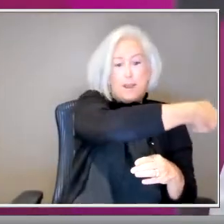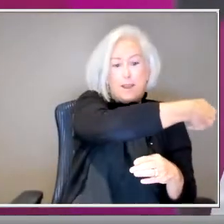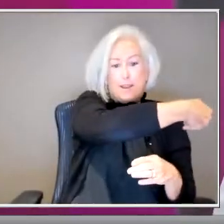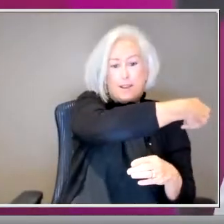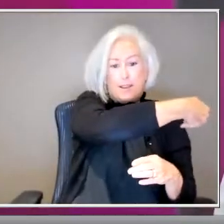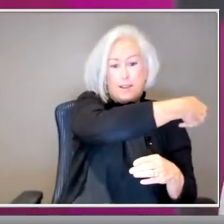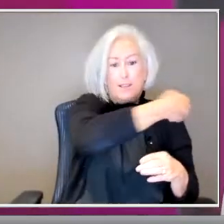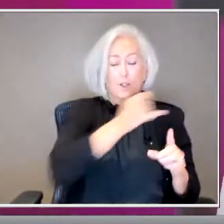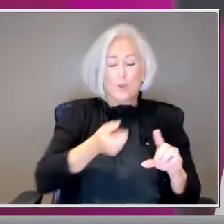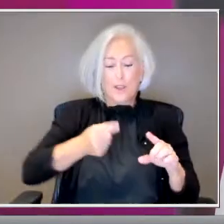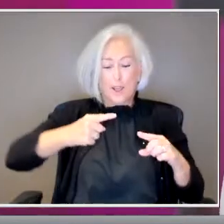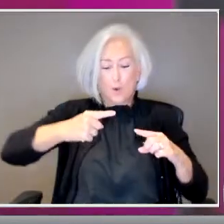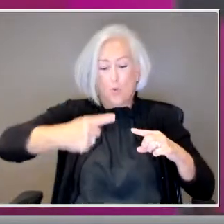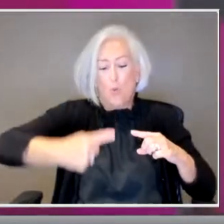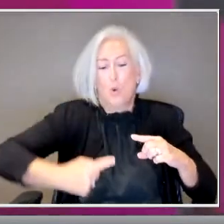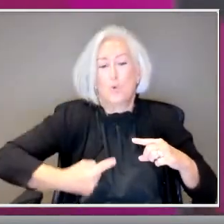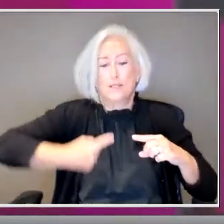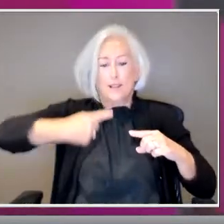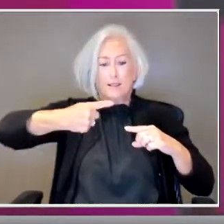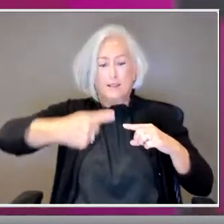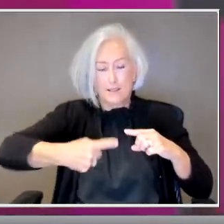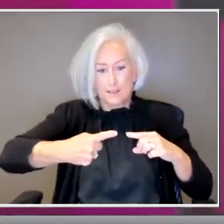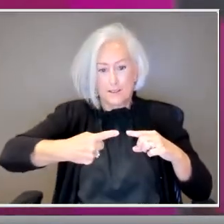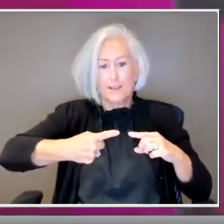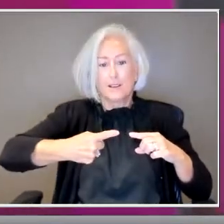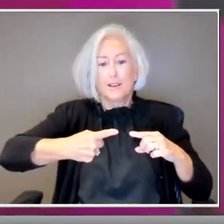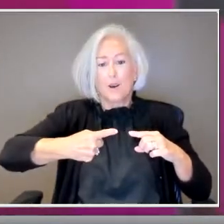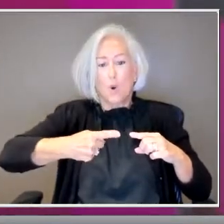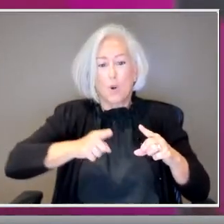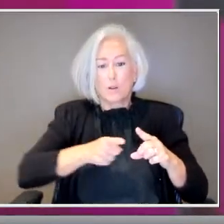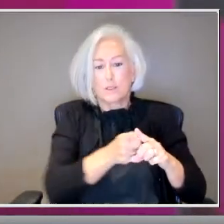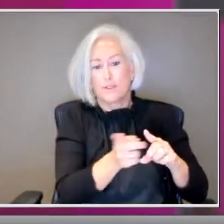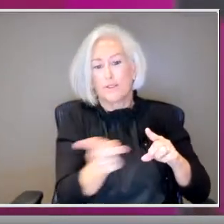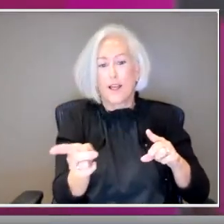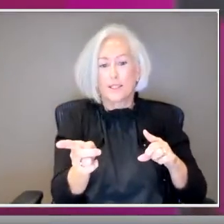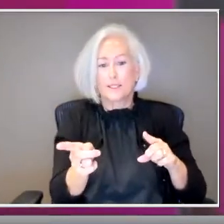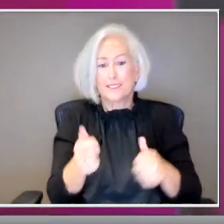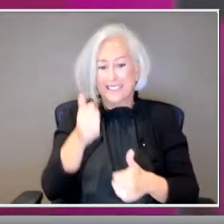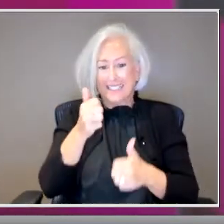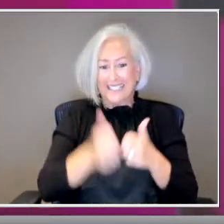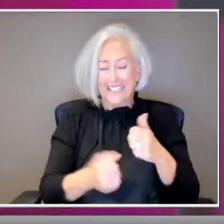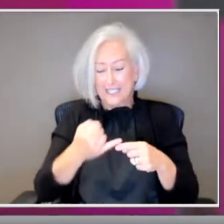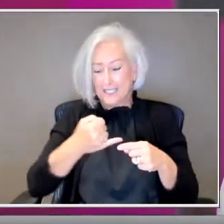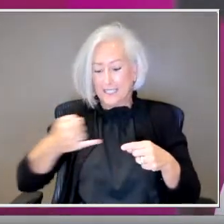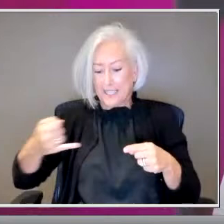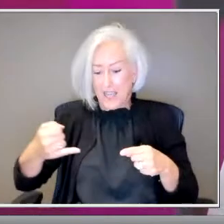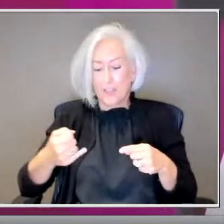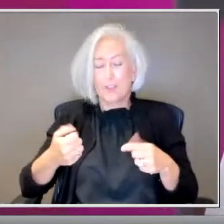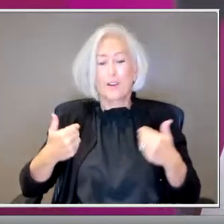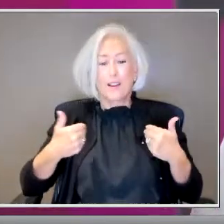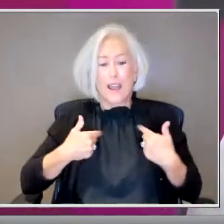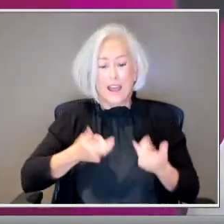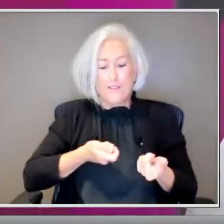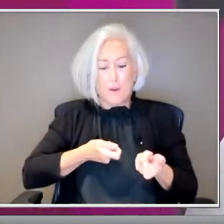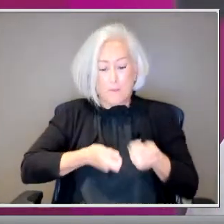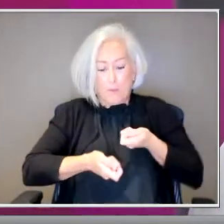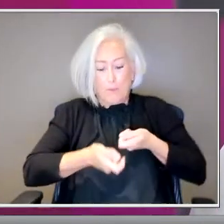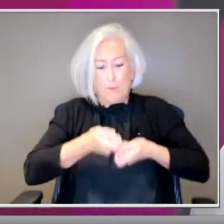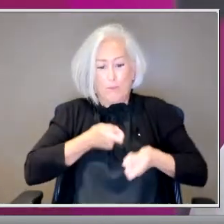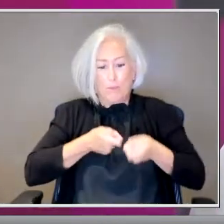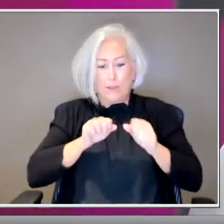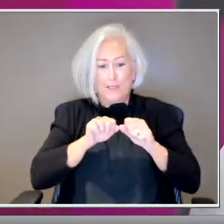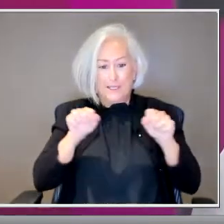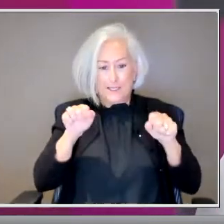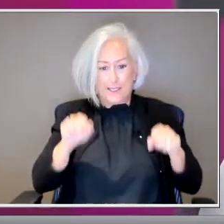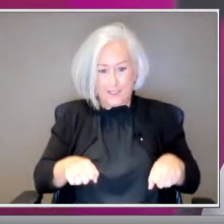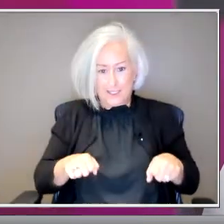using a combination of movements, each of the catheters has a little pulley system on it, basically, that allows you to deflect the catheter. And you can do that with the handle